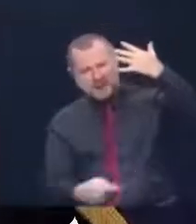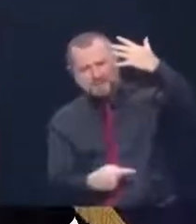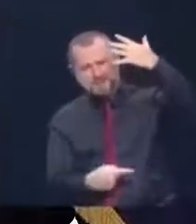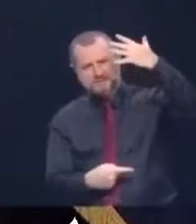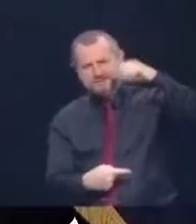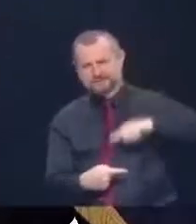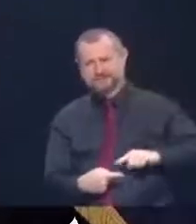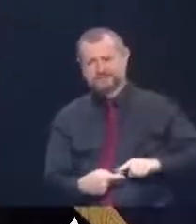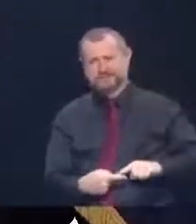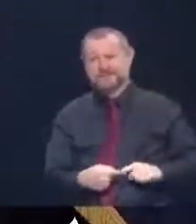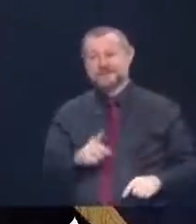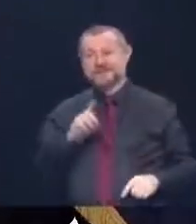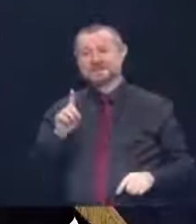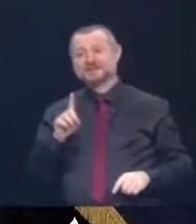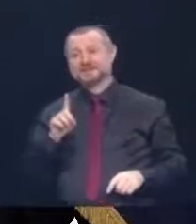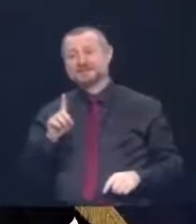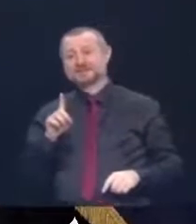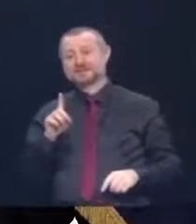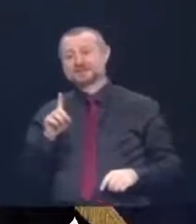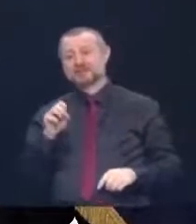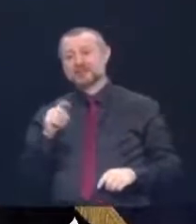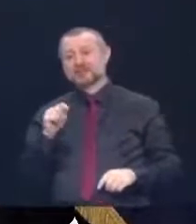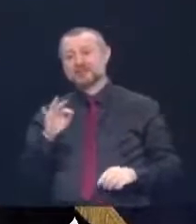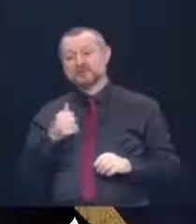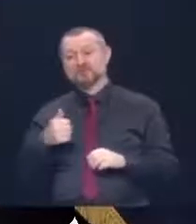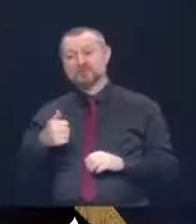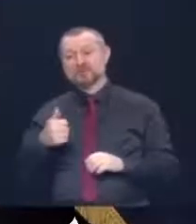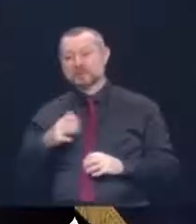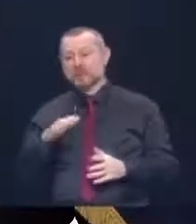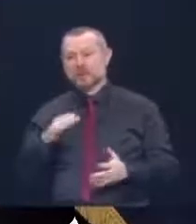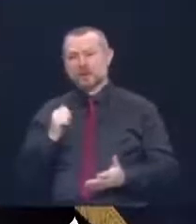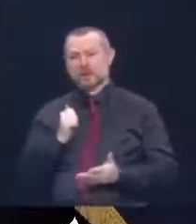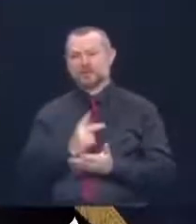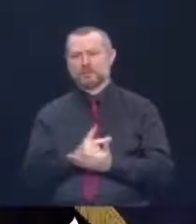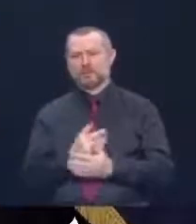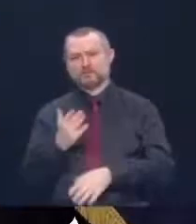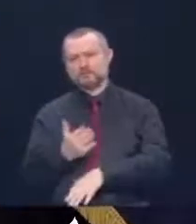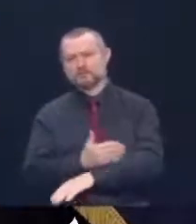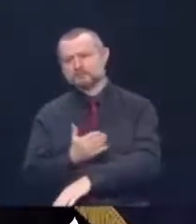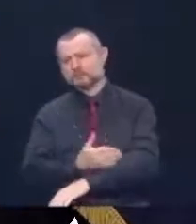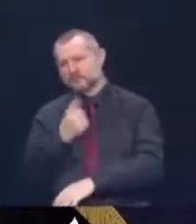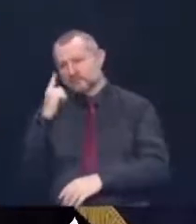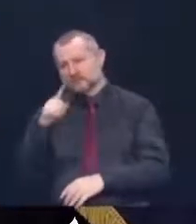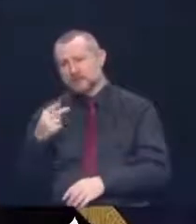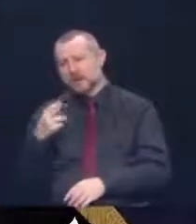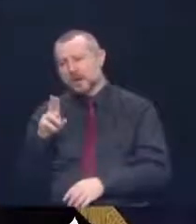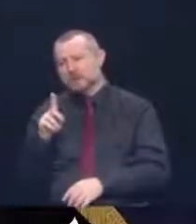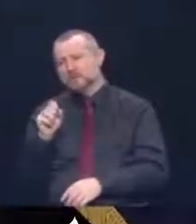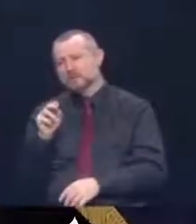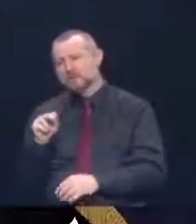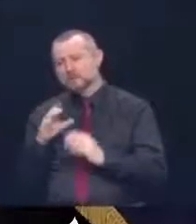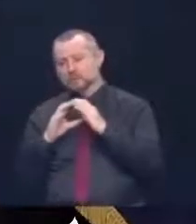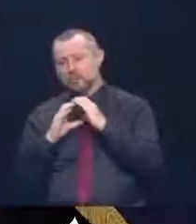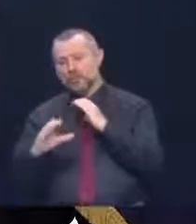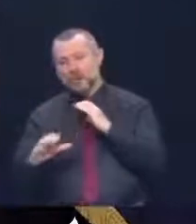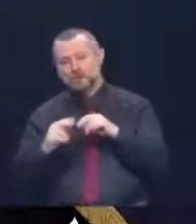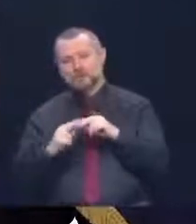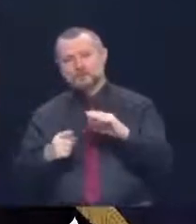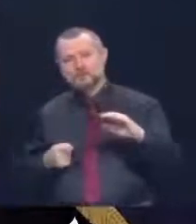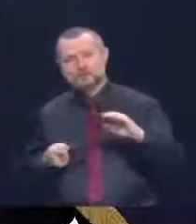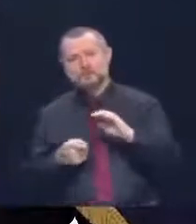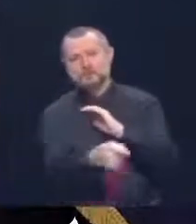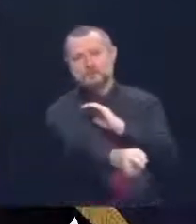Transportation hasn't approved the rebuilding of the Hudson tunnels. Department of Transportation hasn't